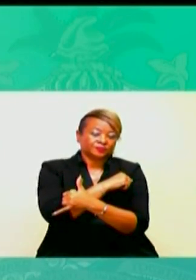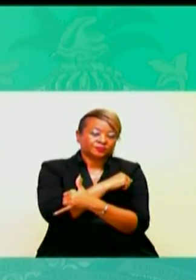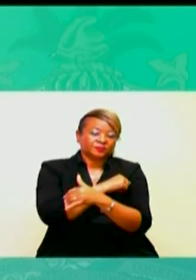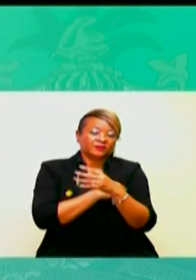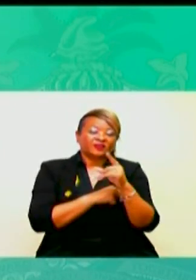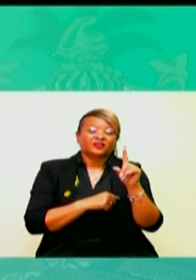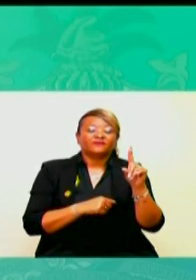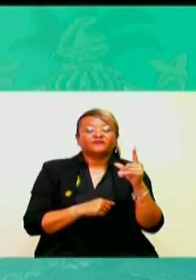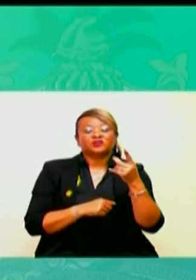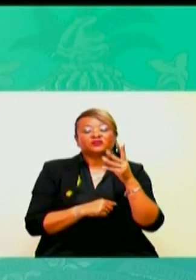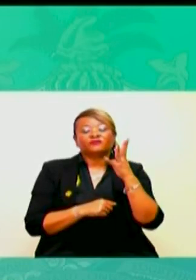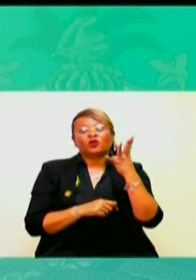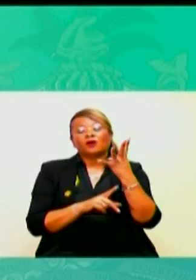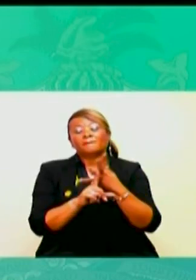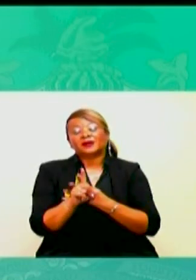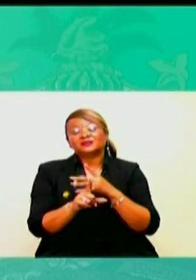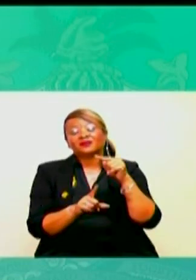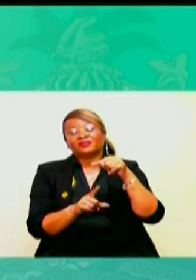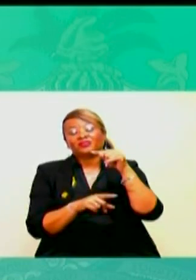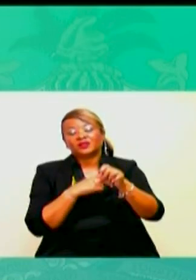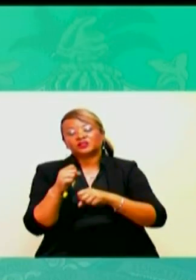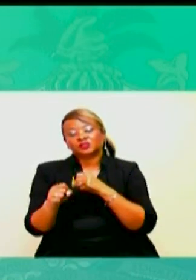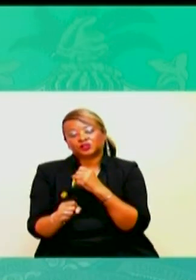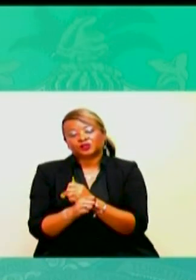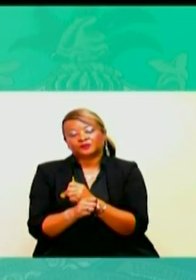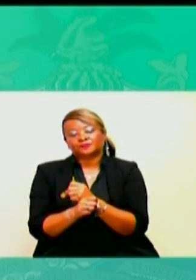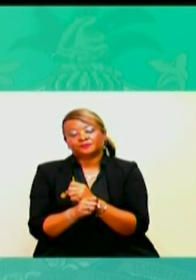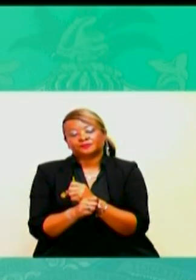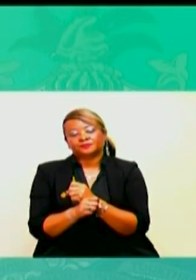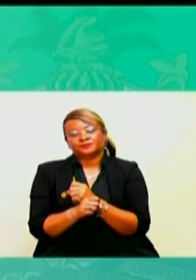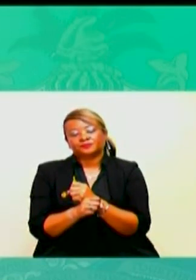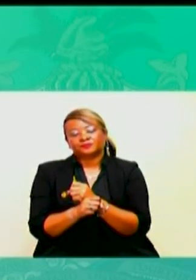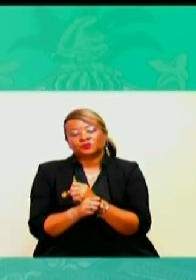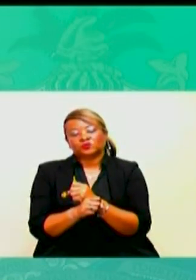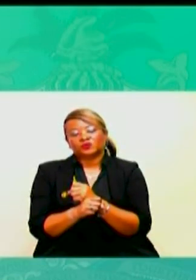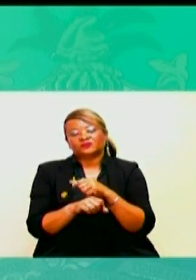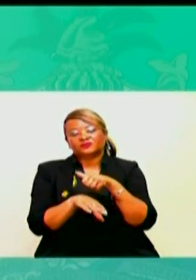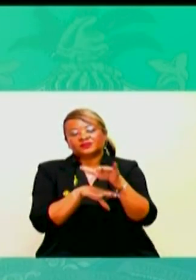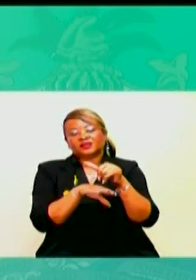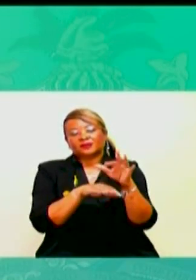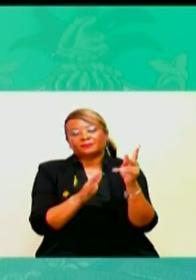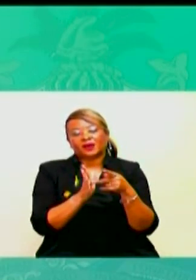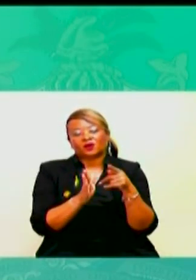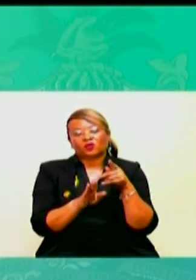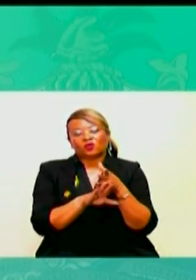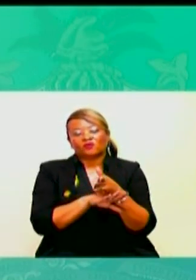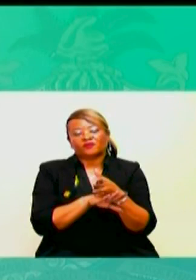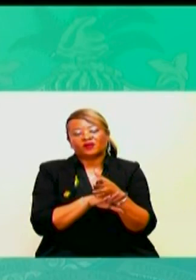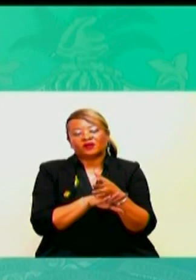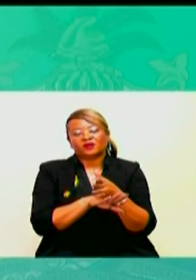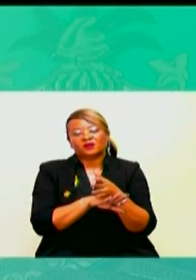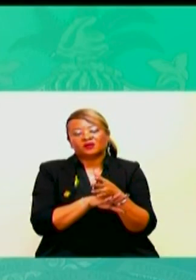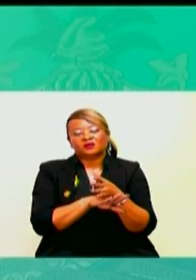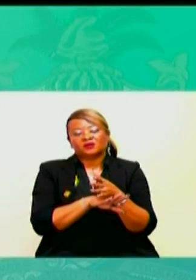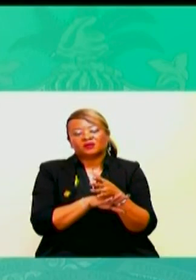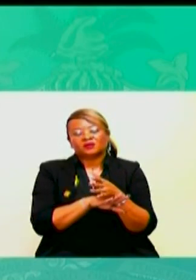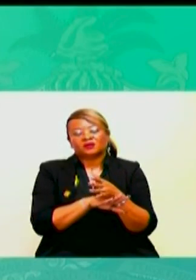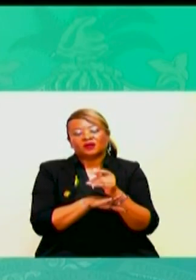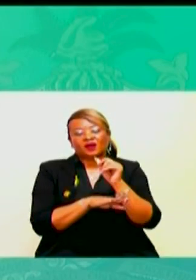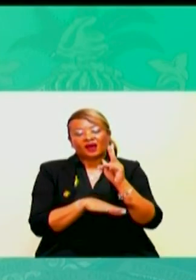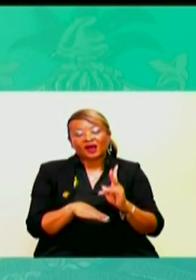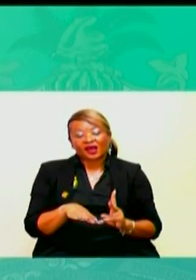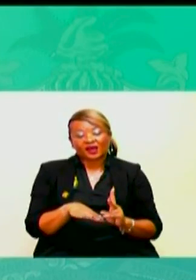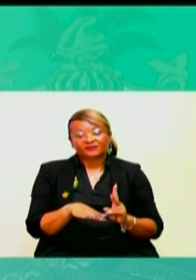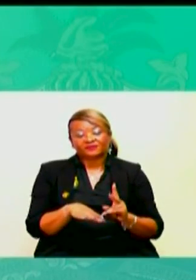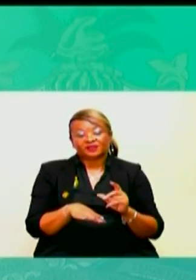the first 4 months of this year, Madam Speaker, we would have repatriated more than half of all of the irregular migrants we did for